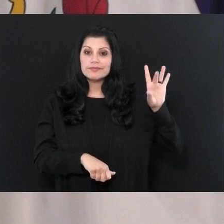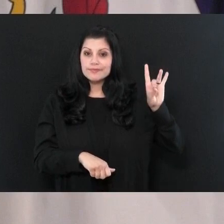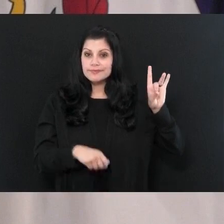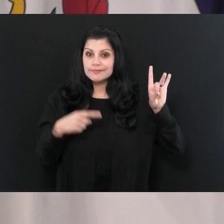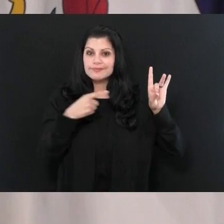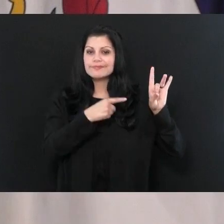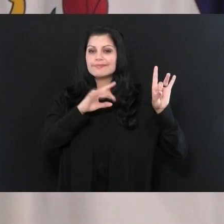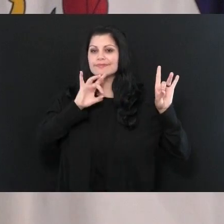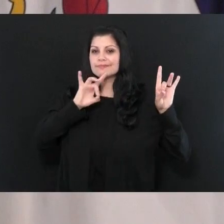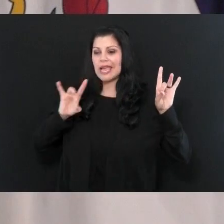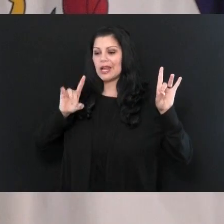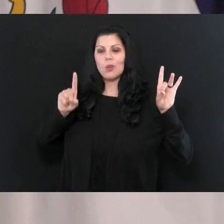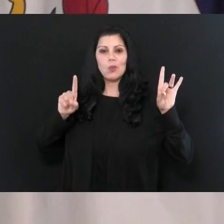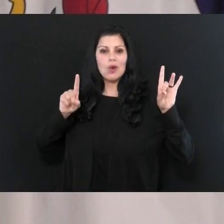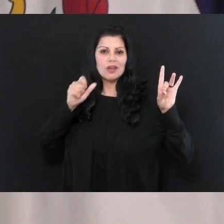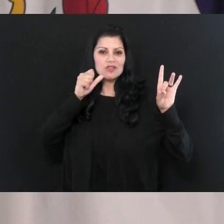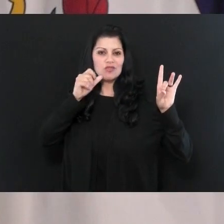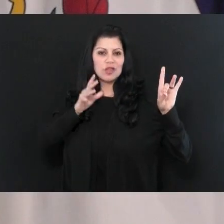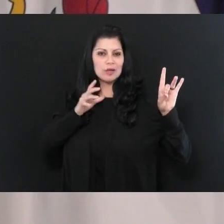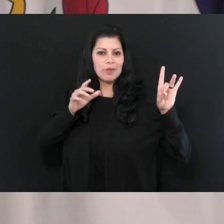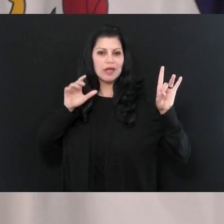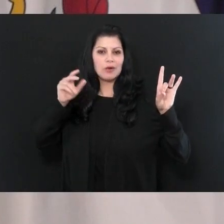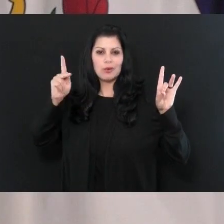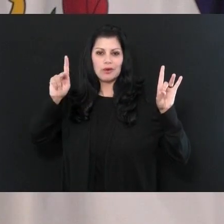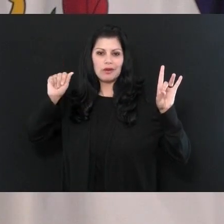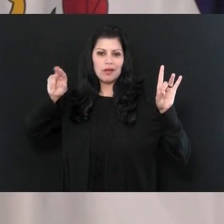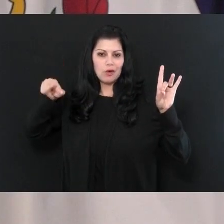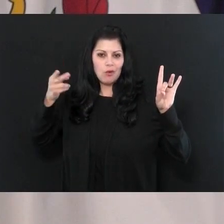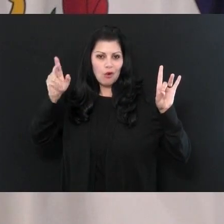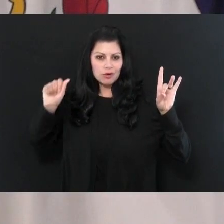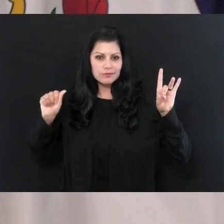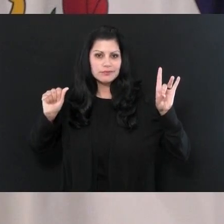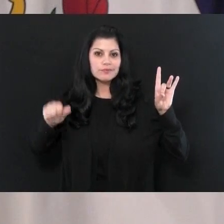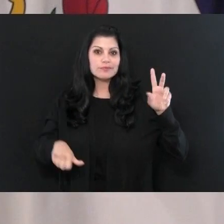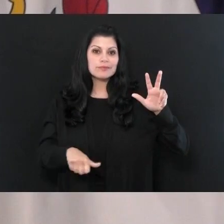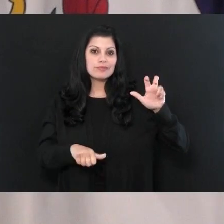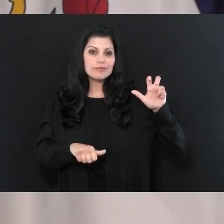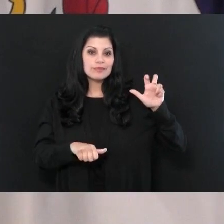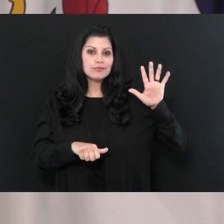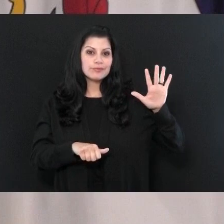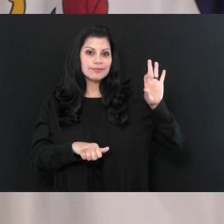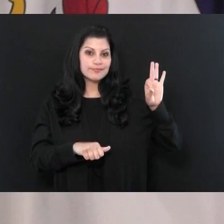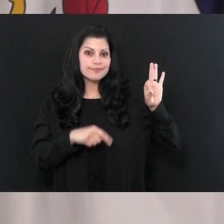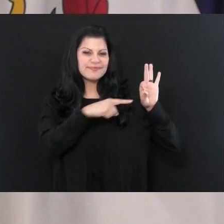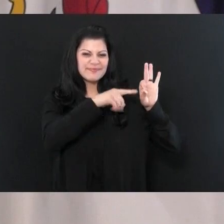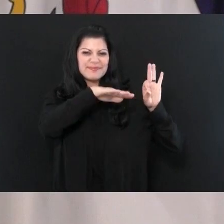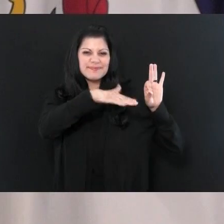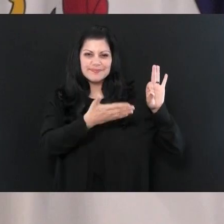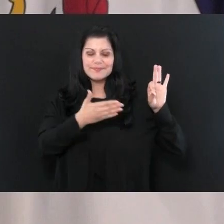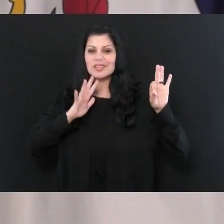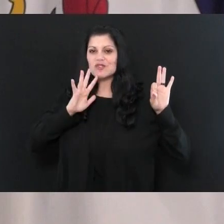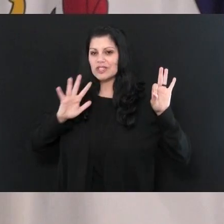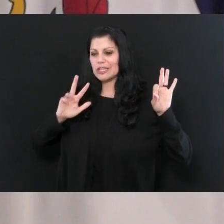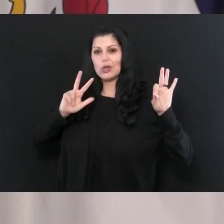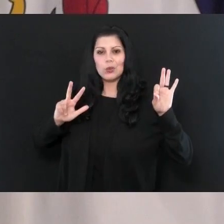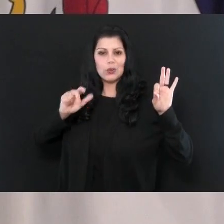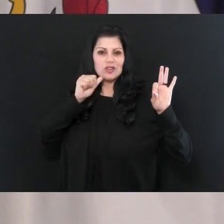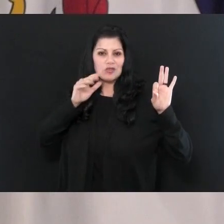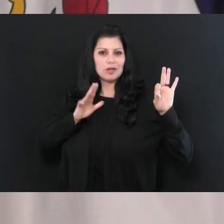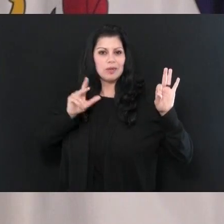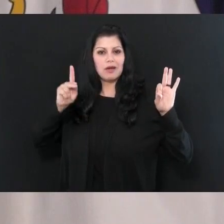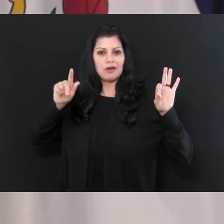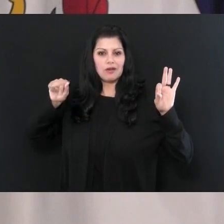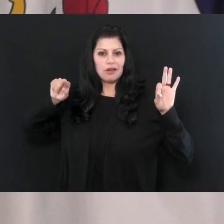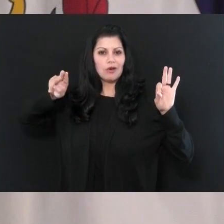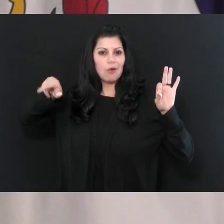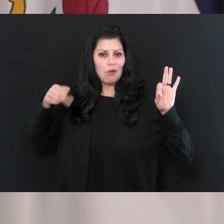an 81-year-old female from Kanawha County. Our 359th death, a 53-year-old female from Kanawha